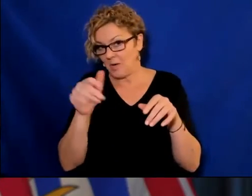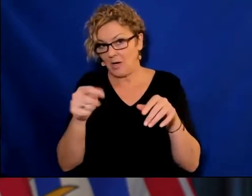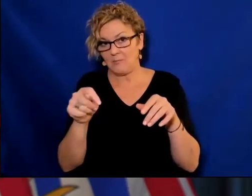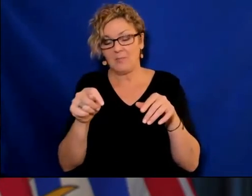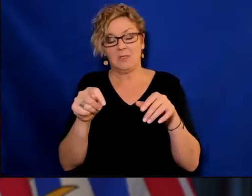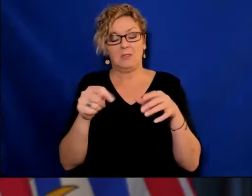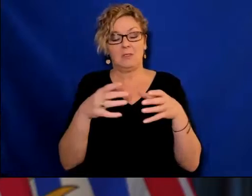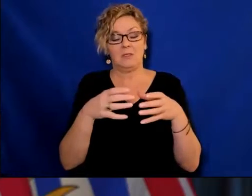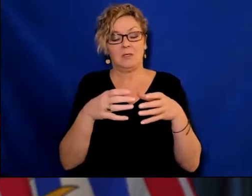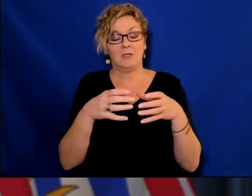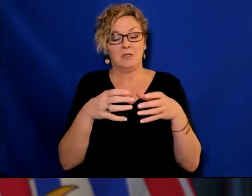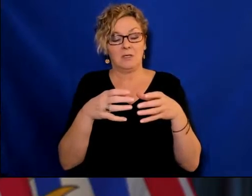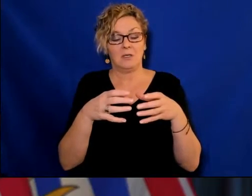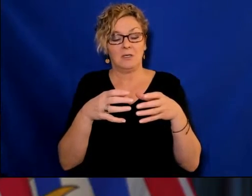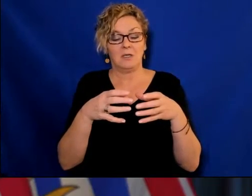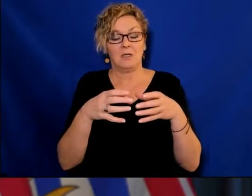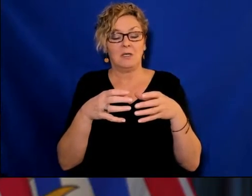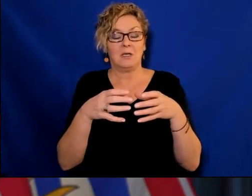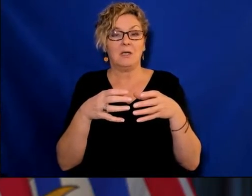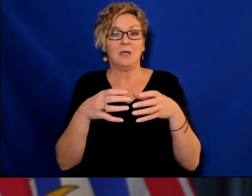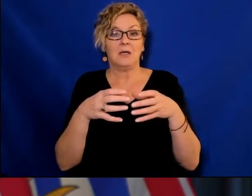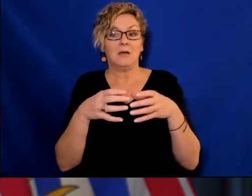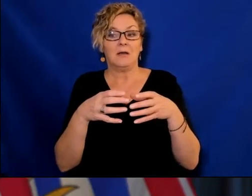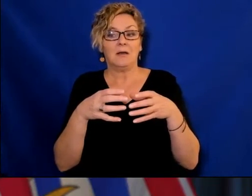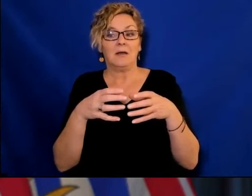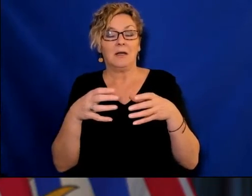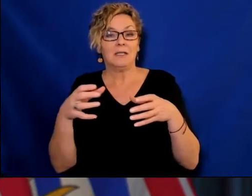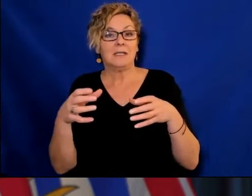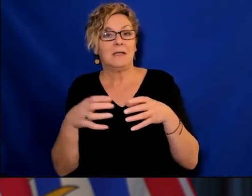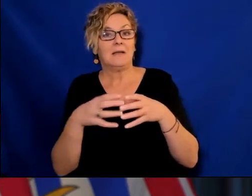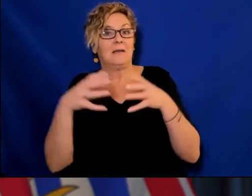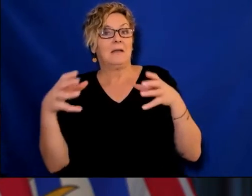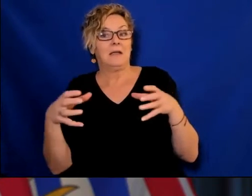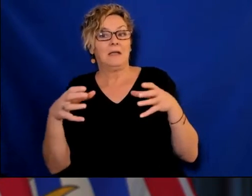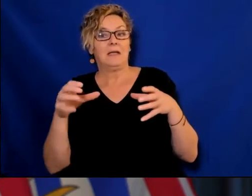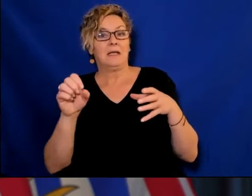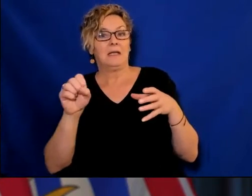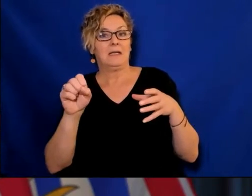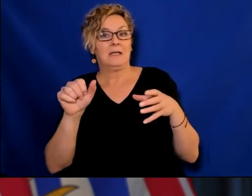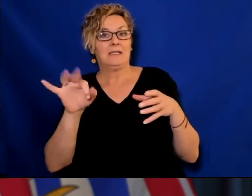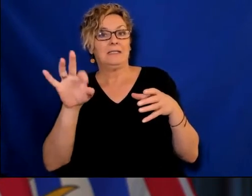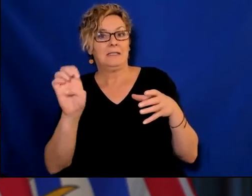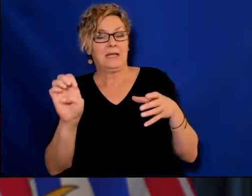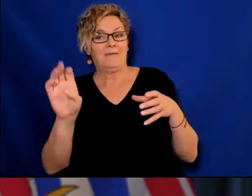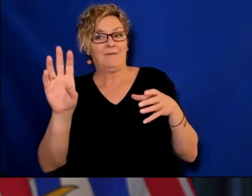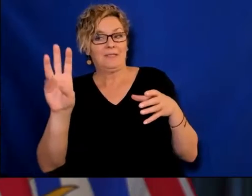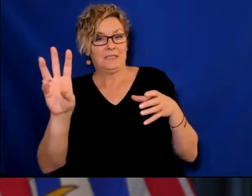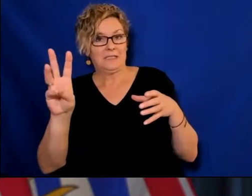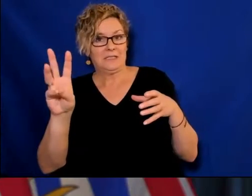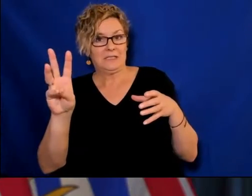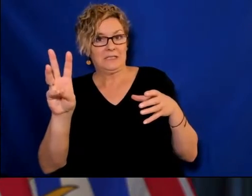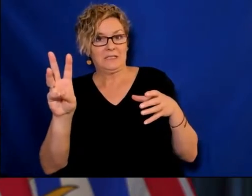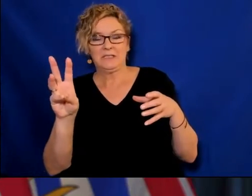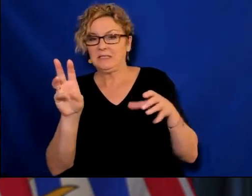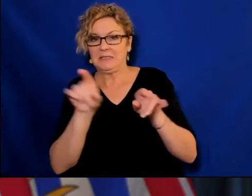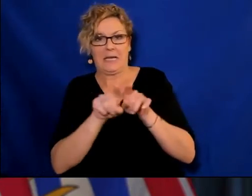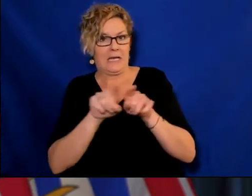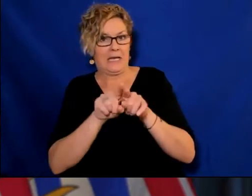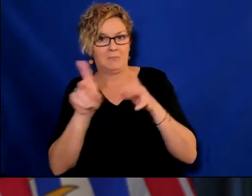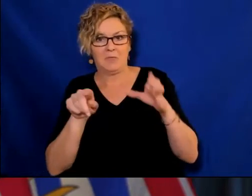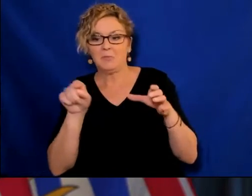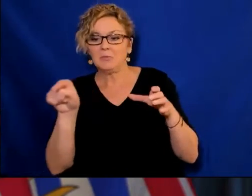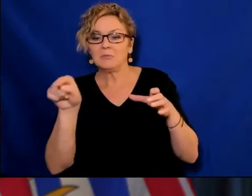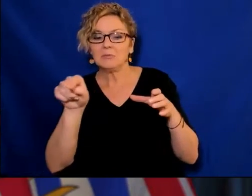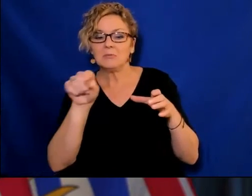reducing all of our social gatherings. We don't, if it's not necessary to visit, don't do it right now. Give it a